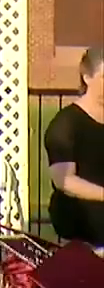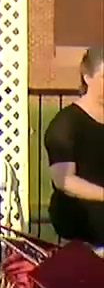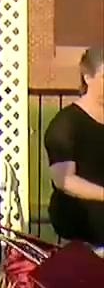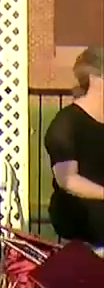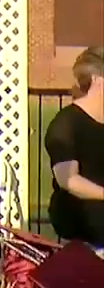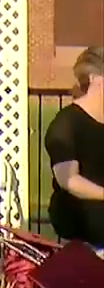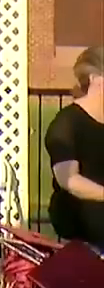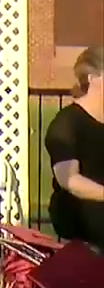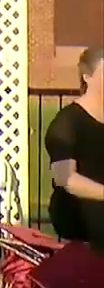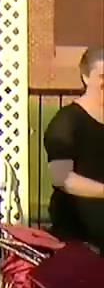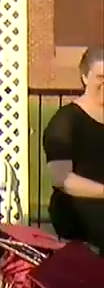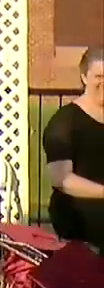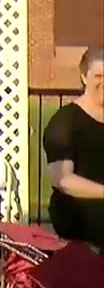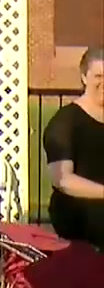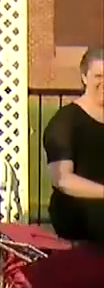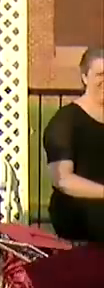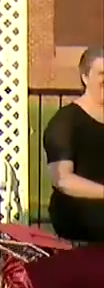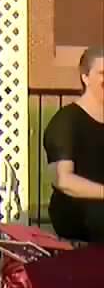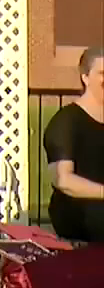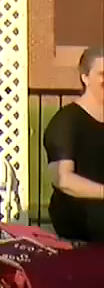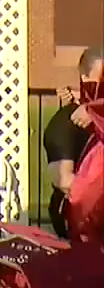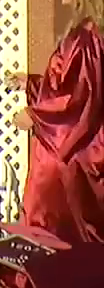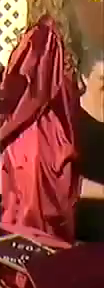Angela Maria Everett.